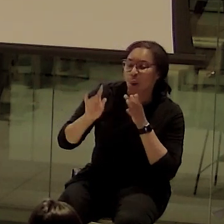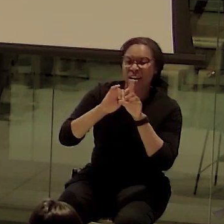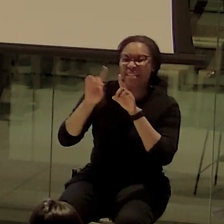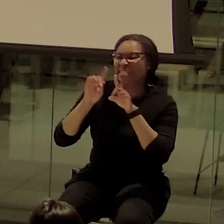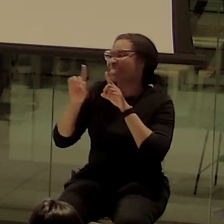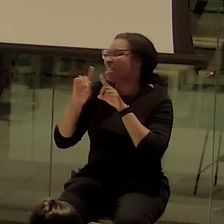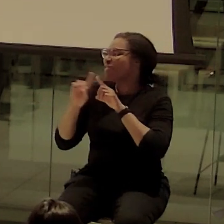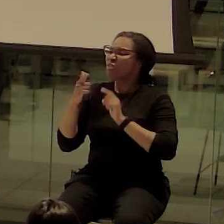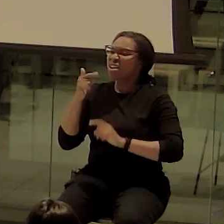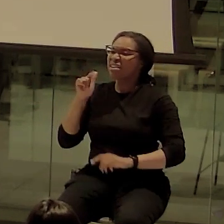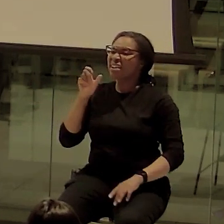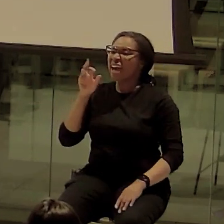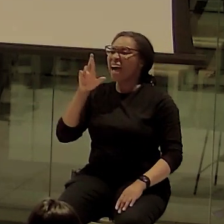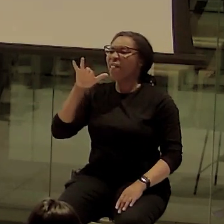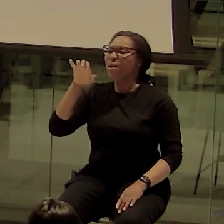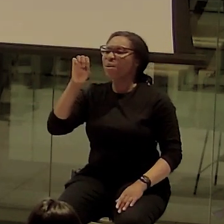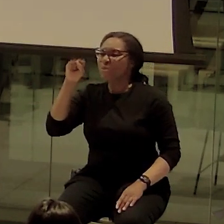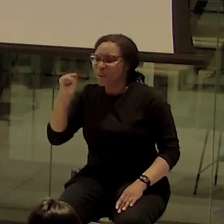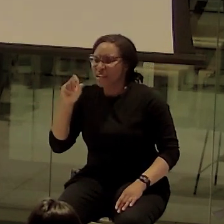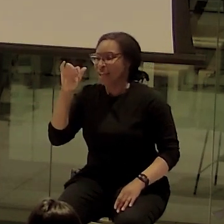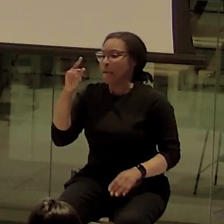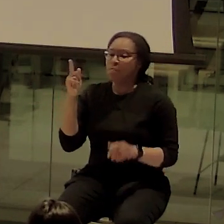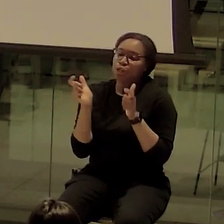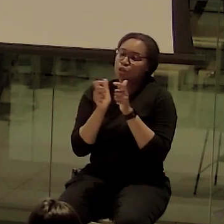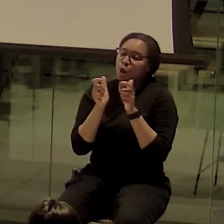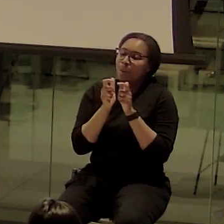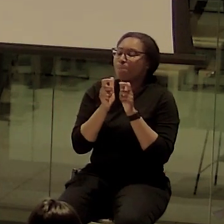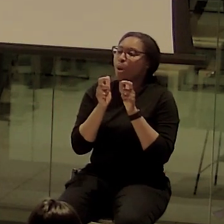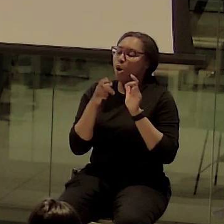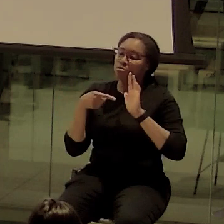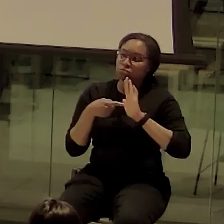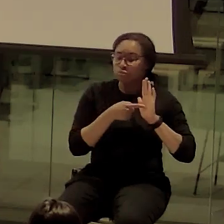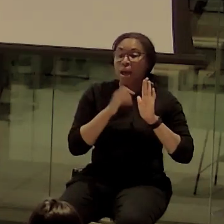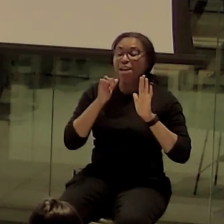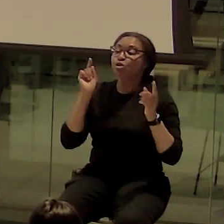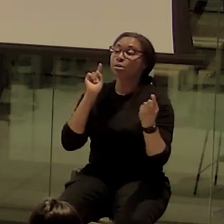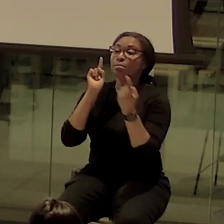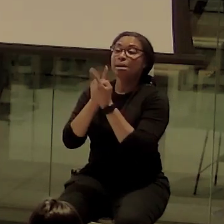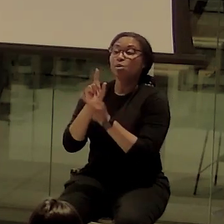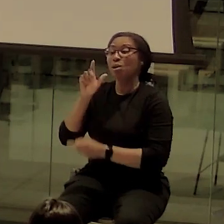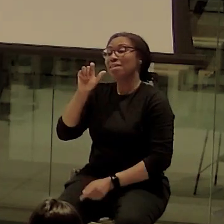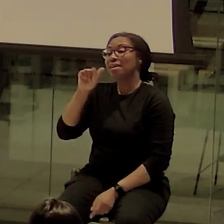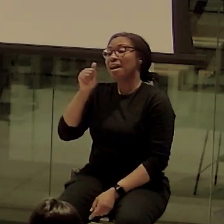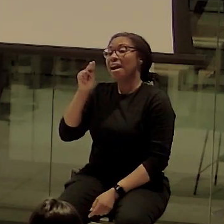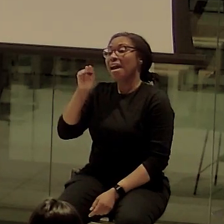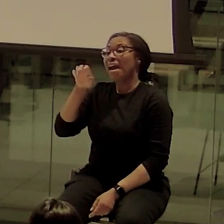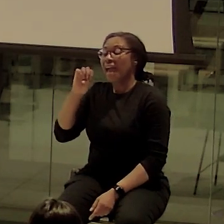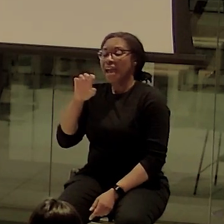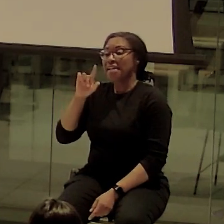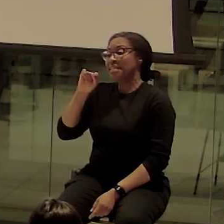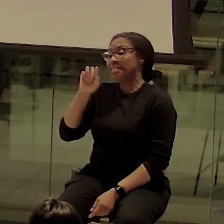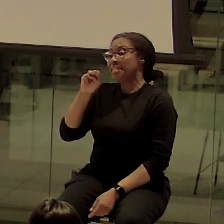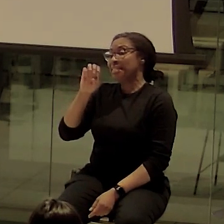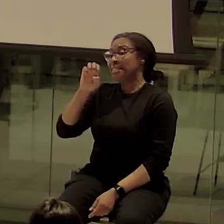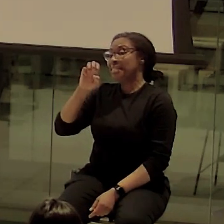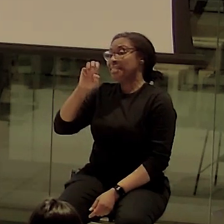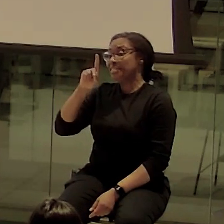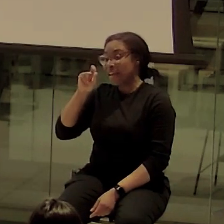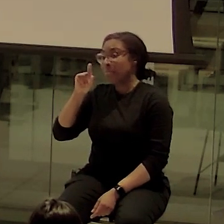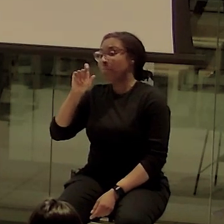small silhouettes that she's doing at this time. And she meets with Ann Temkin, who is the curator at the Drawing Center. And Ann